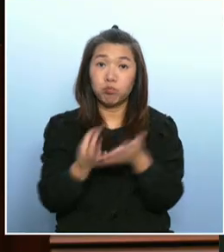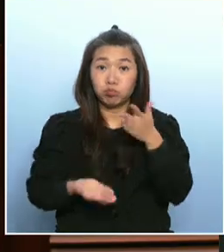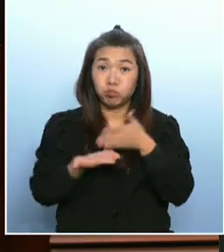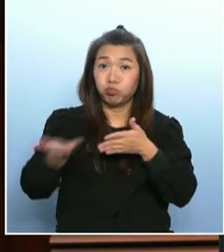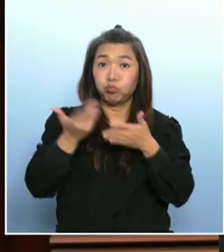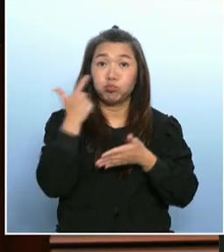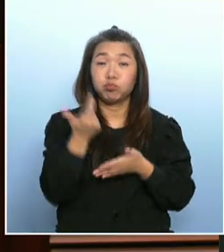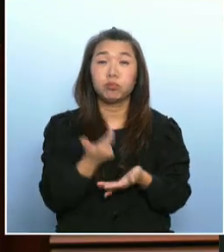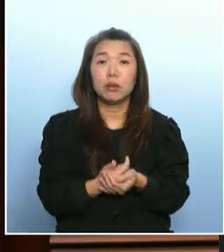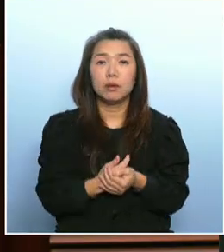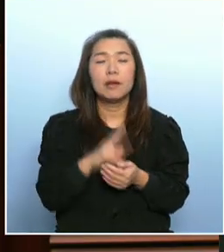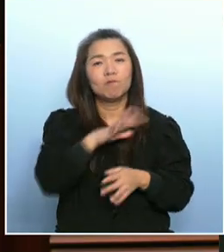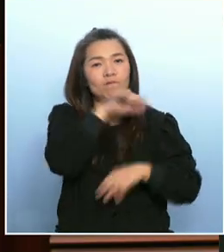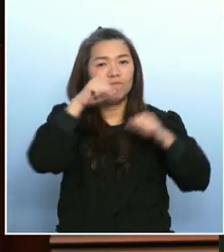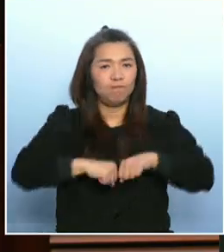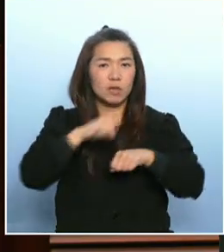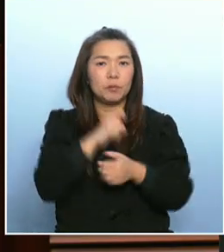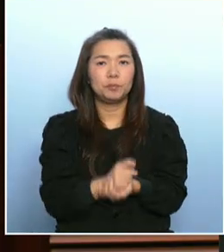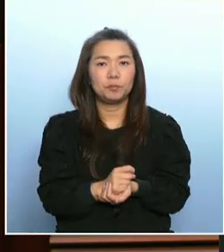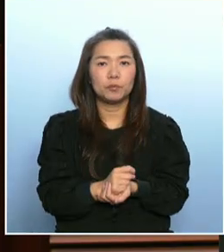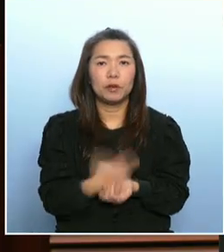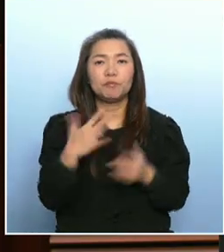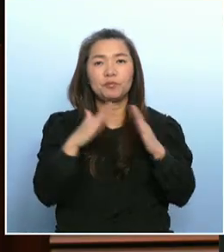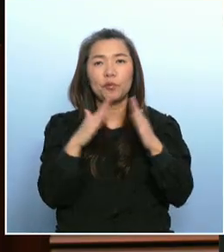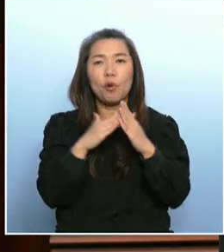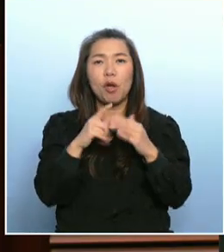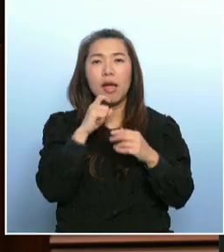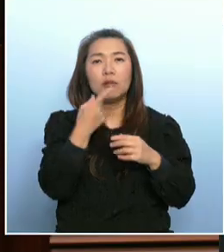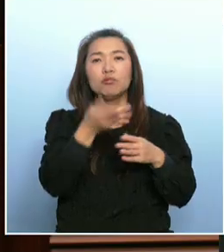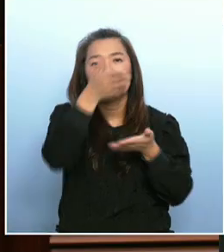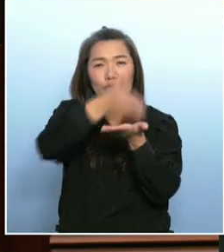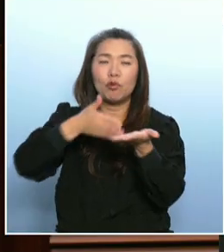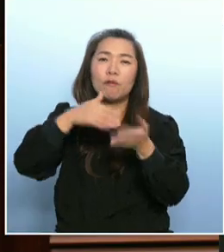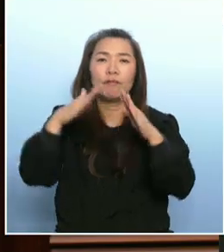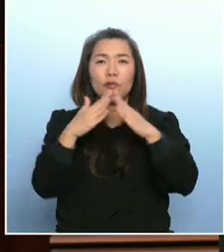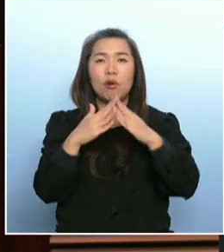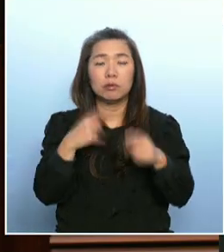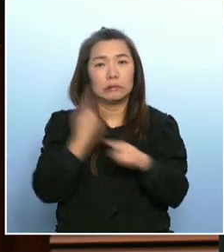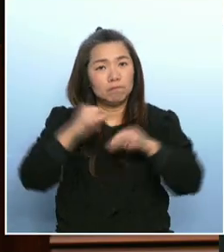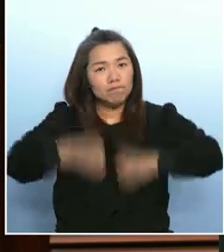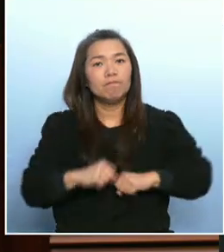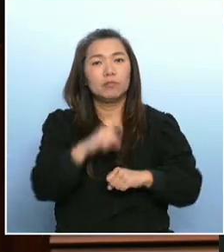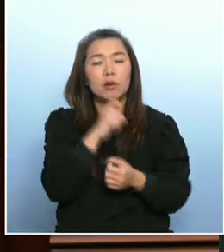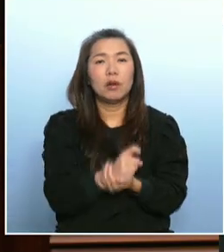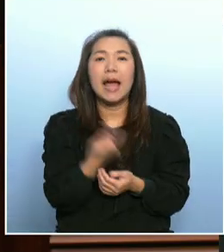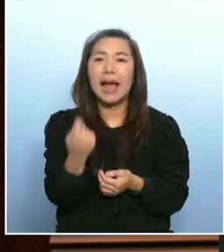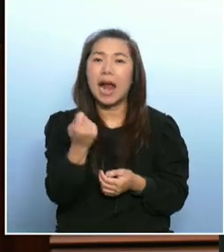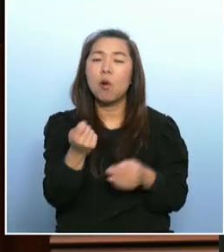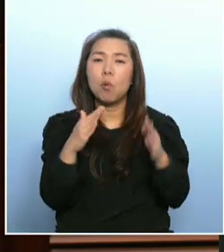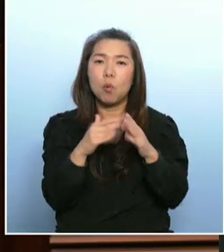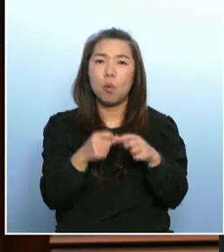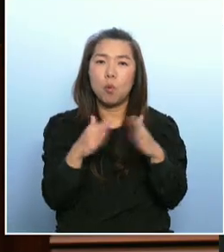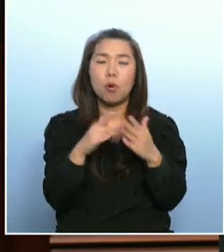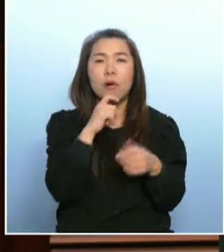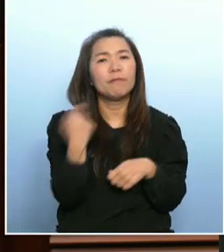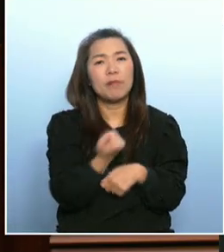For RCHEs, we see great improvement. For housing department, they also work on